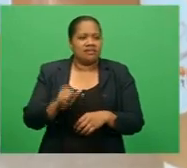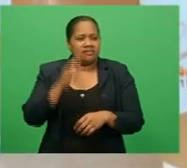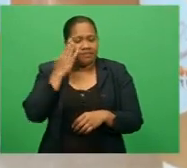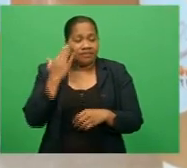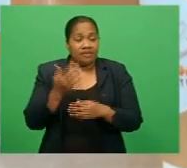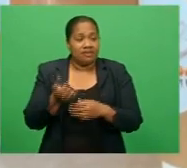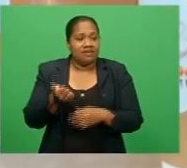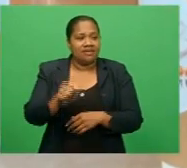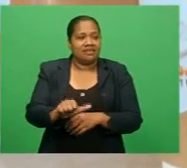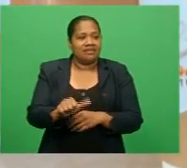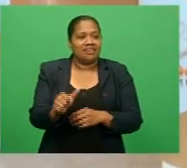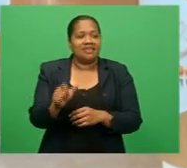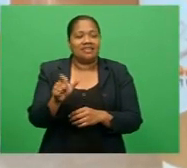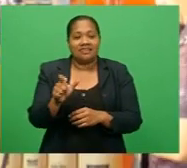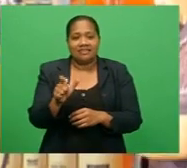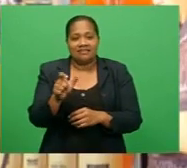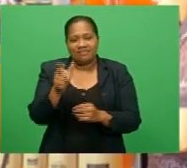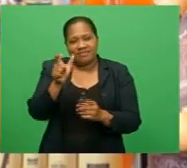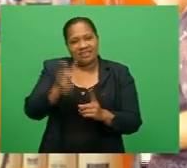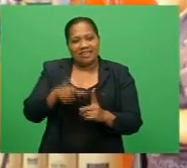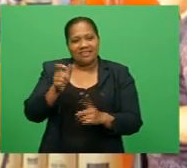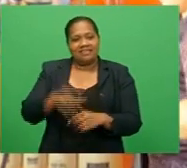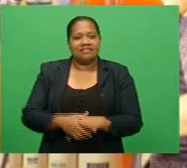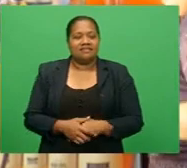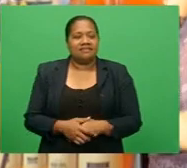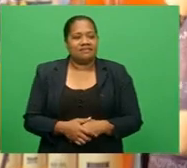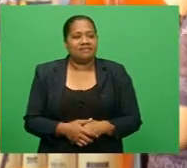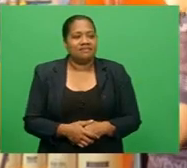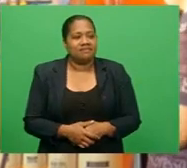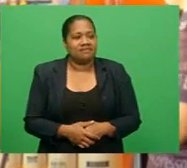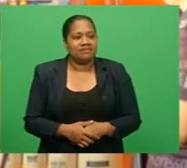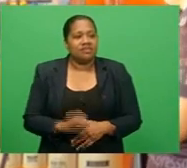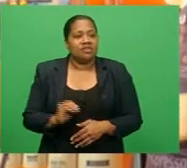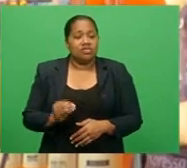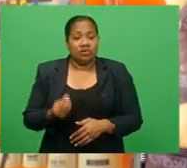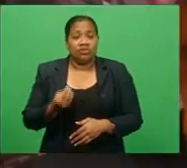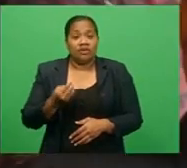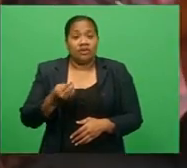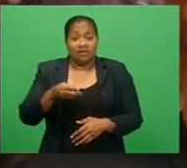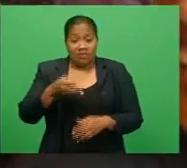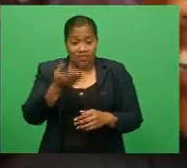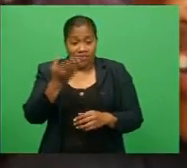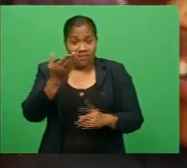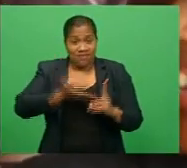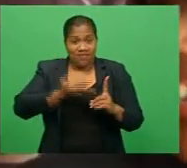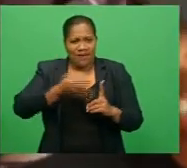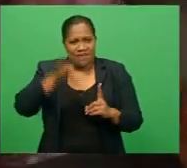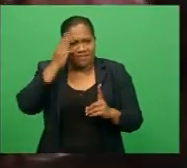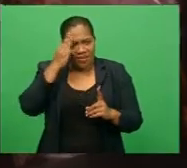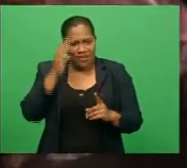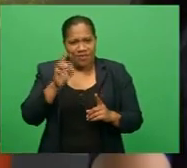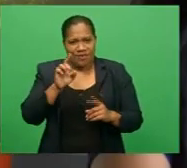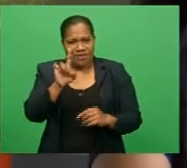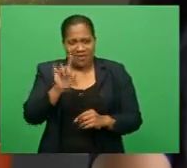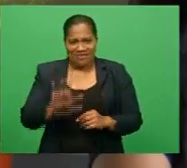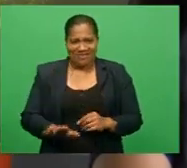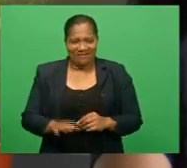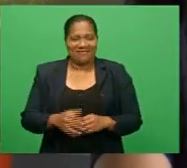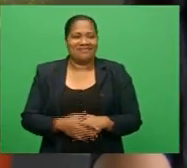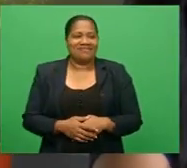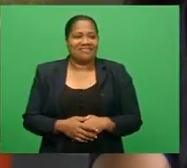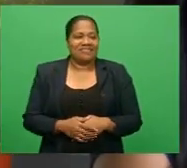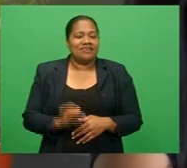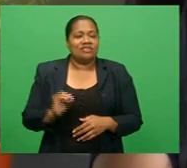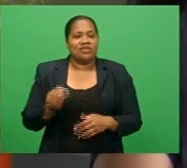The mother of one says apart from her natural desire to start a coffee business, she feels she can be a real drive in the market. I